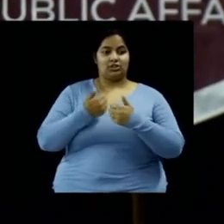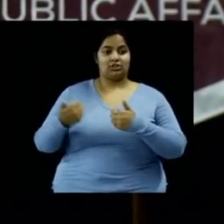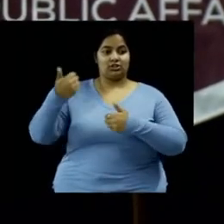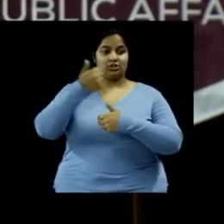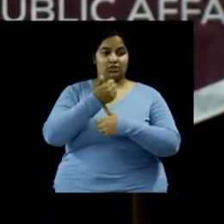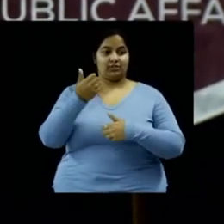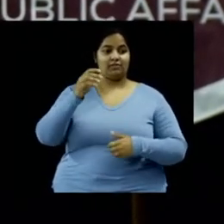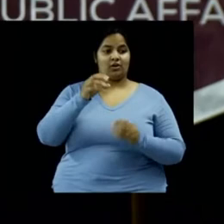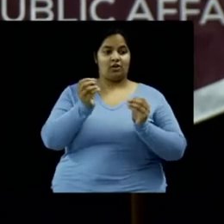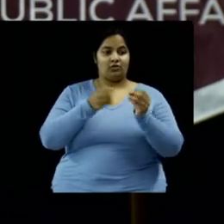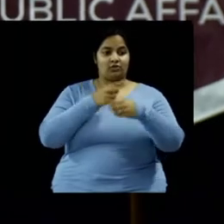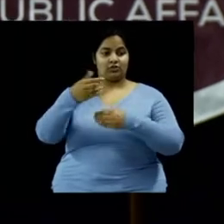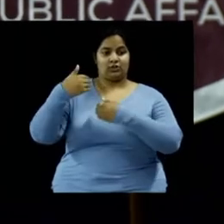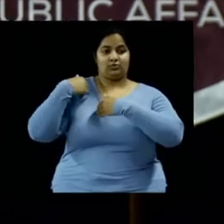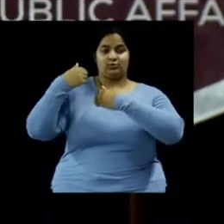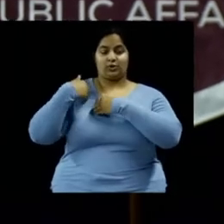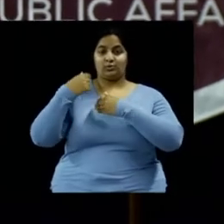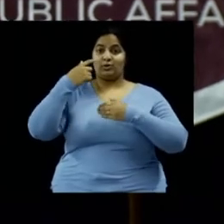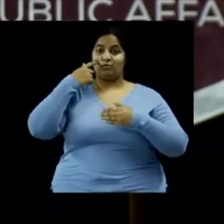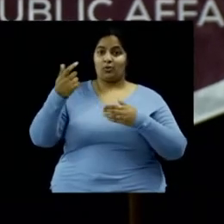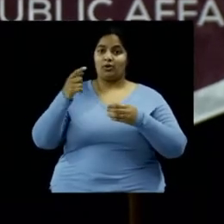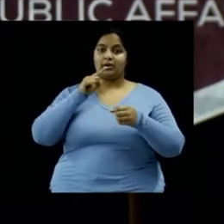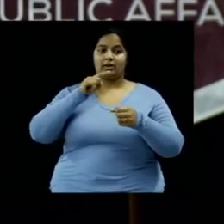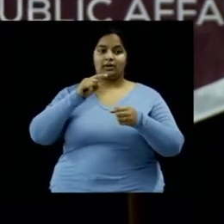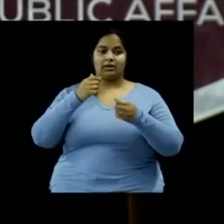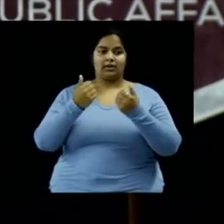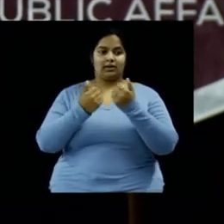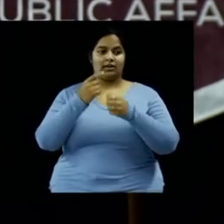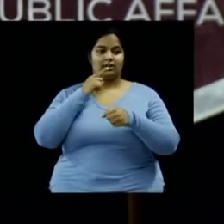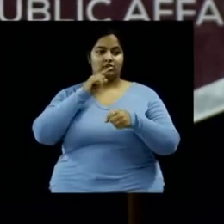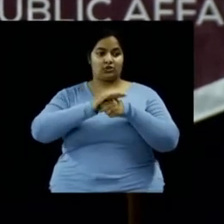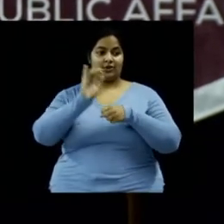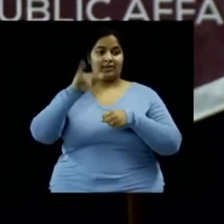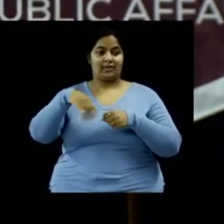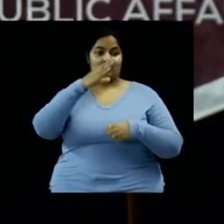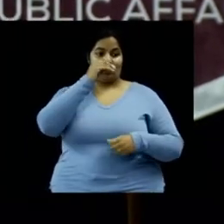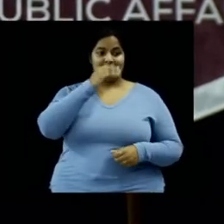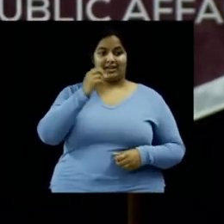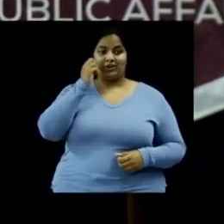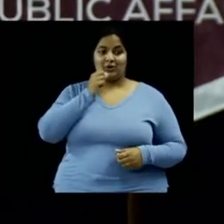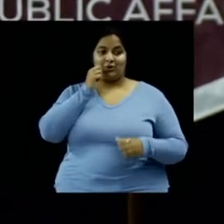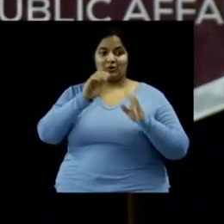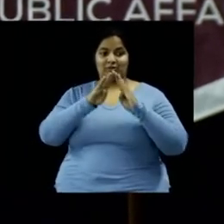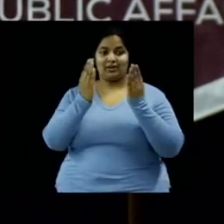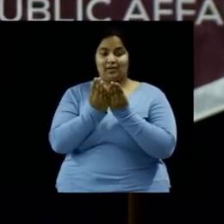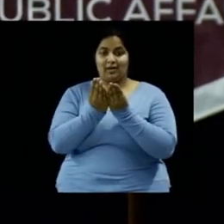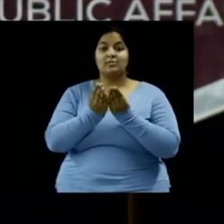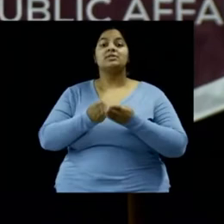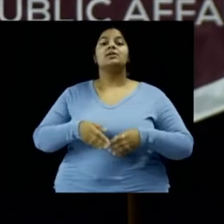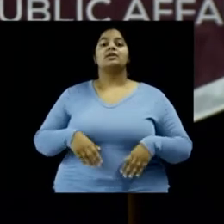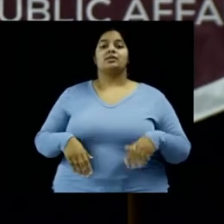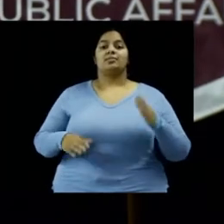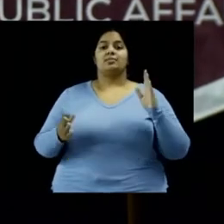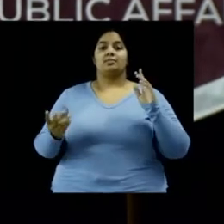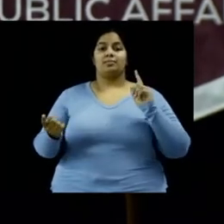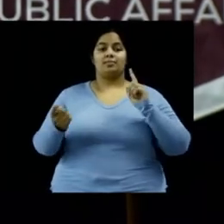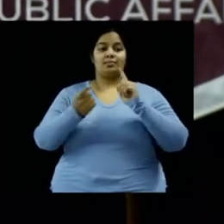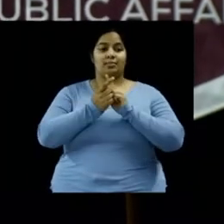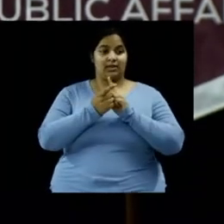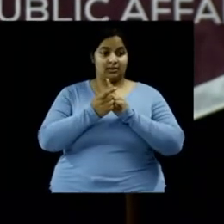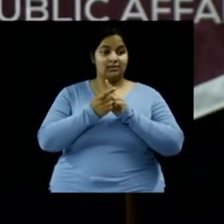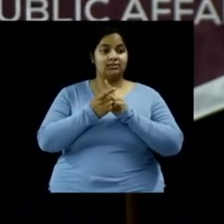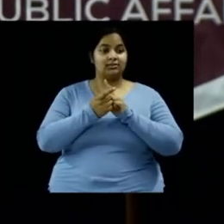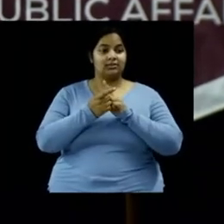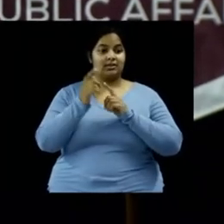Officer, she is responsible for ensuring that Boys and Girls Clubs meet their